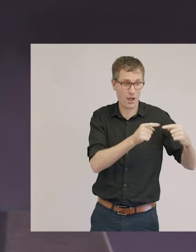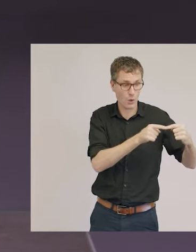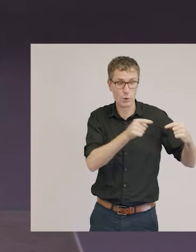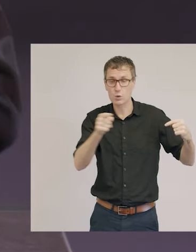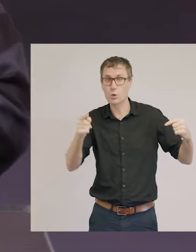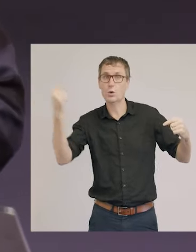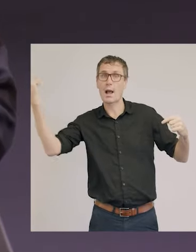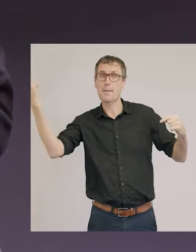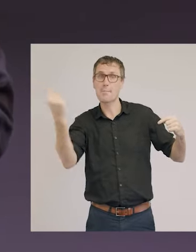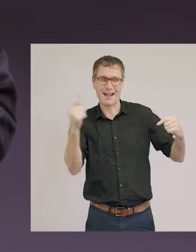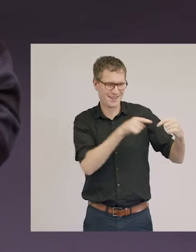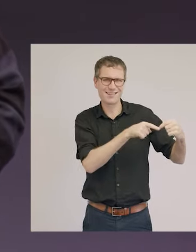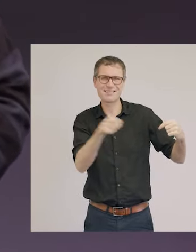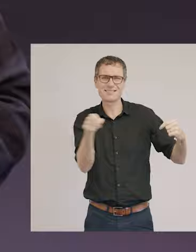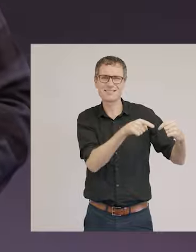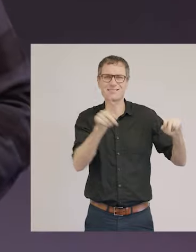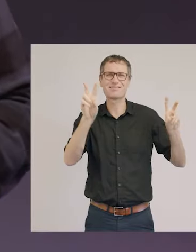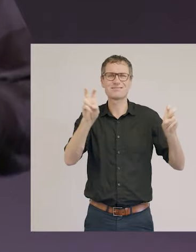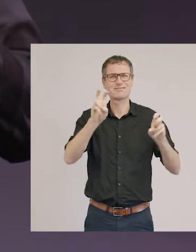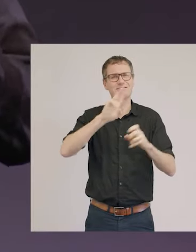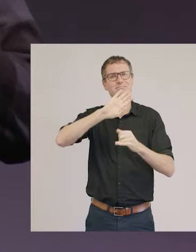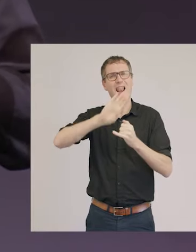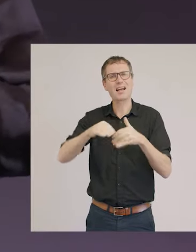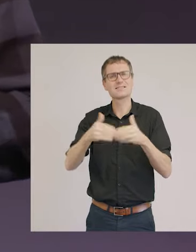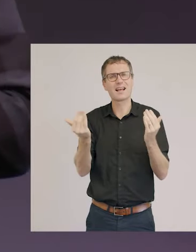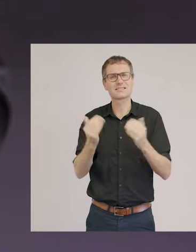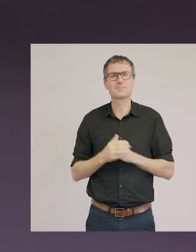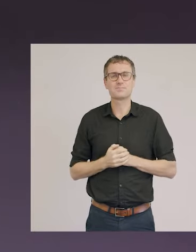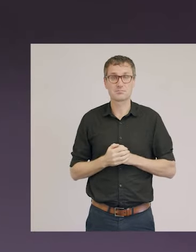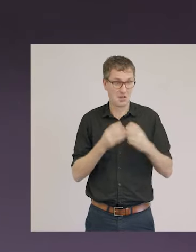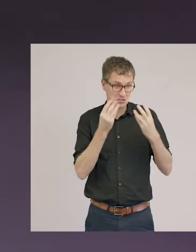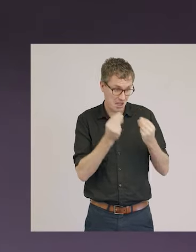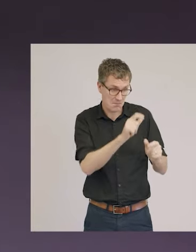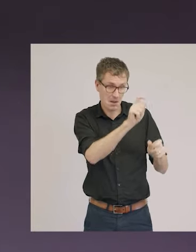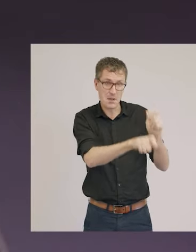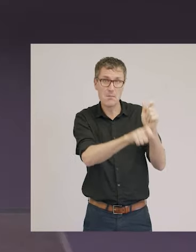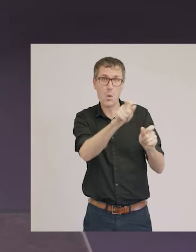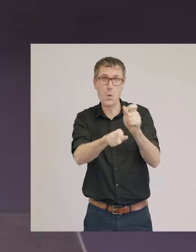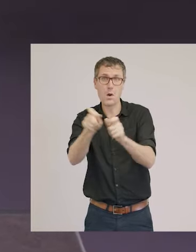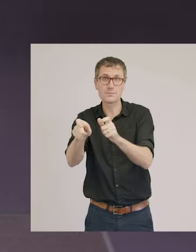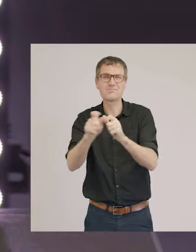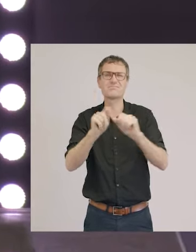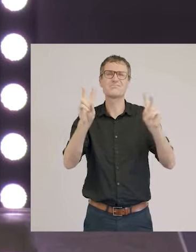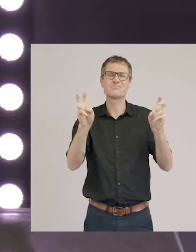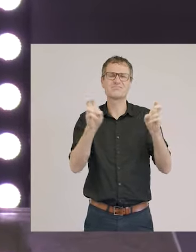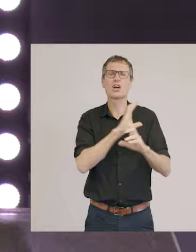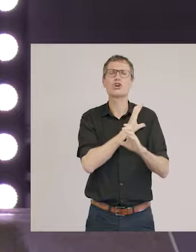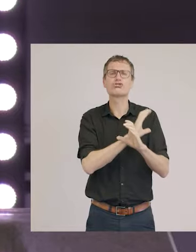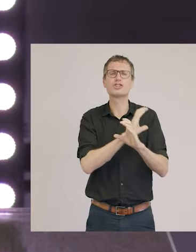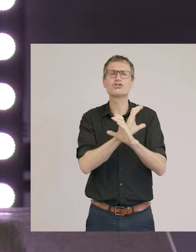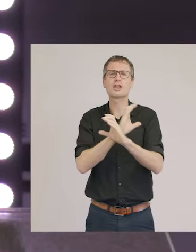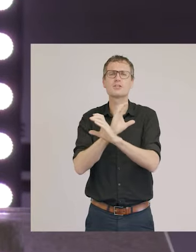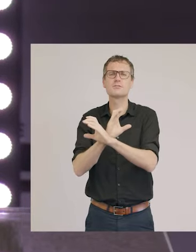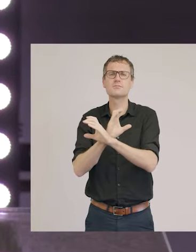Jesus until Jesus comes again, it says that some people, and it's talking about Christians, it's not talking about evil people and